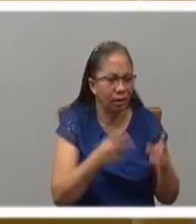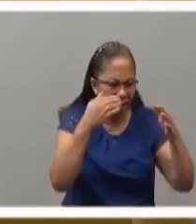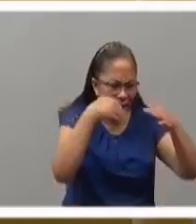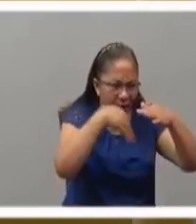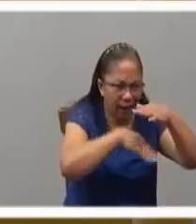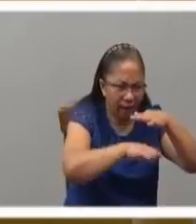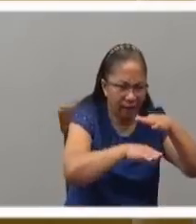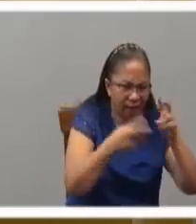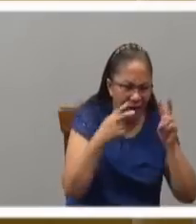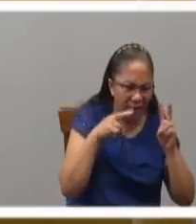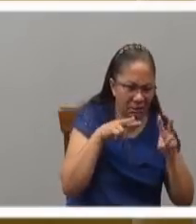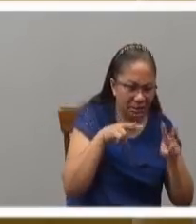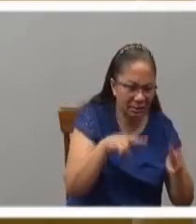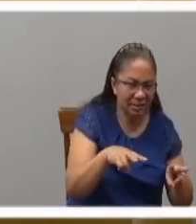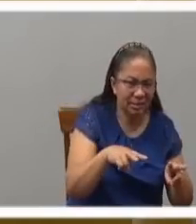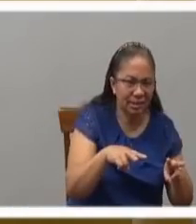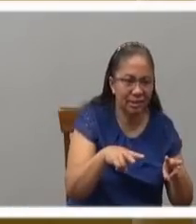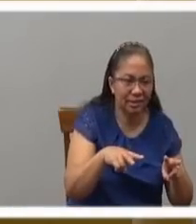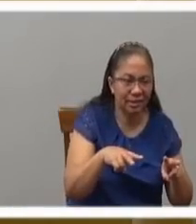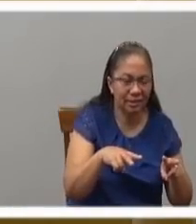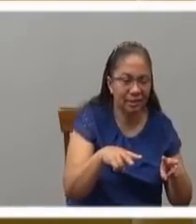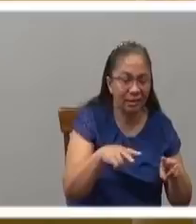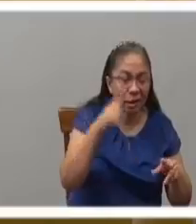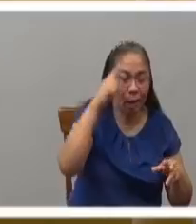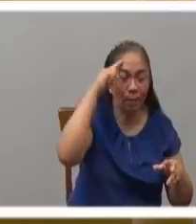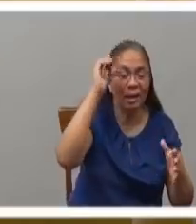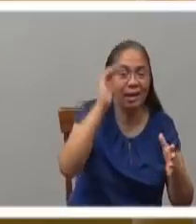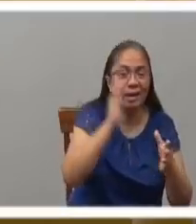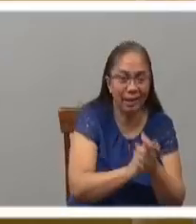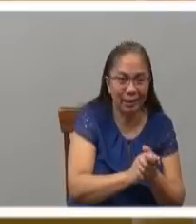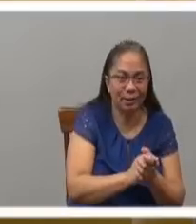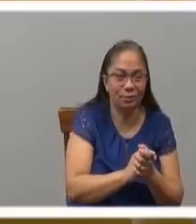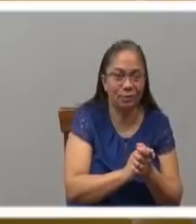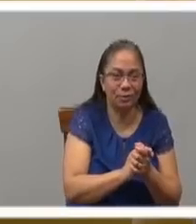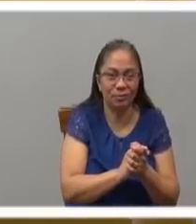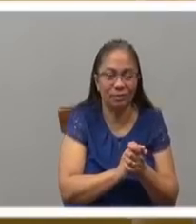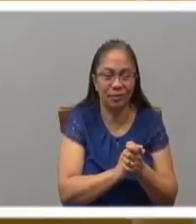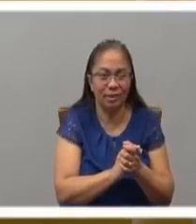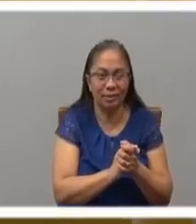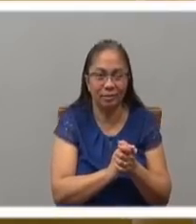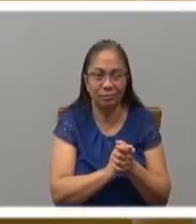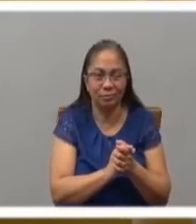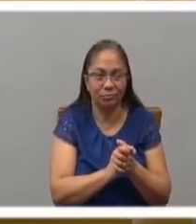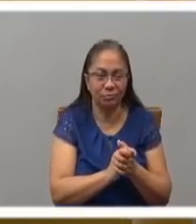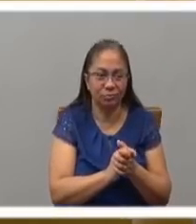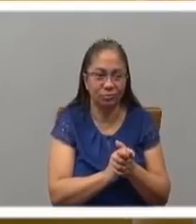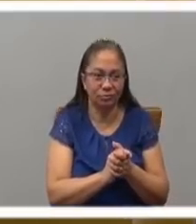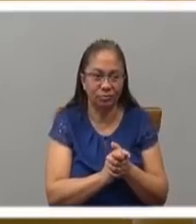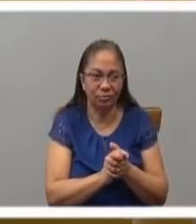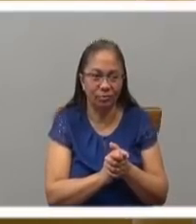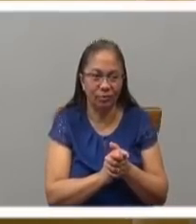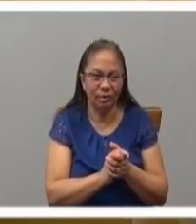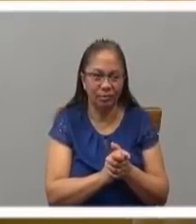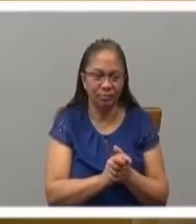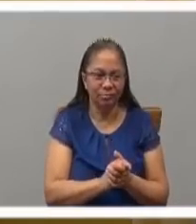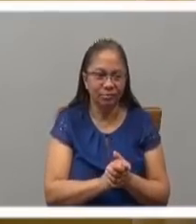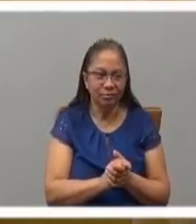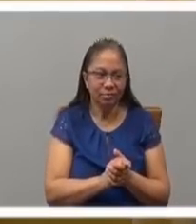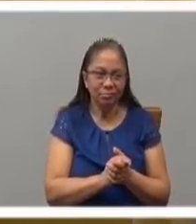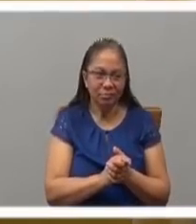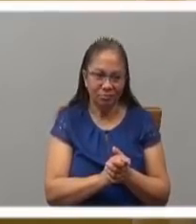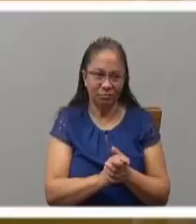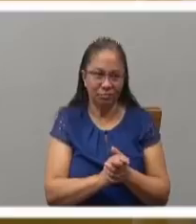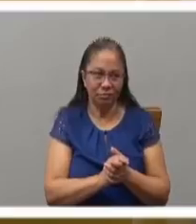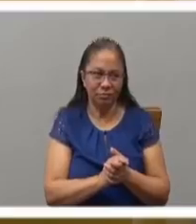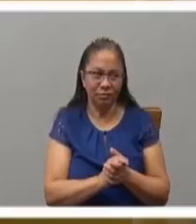the empty tomb, he saw and he believed. You see, beloved in